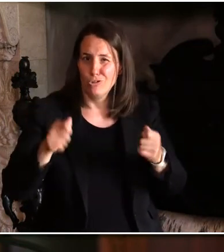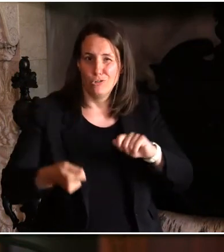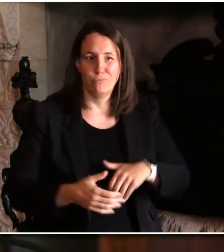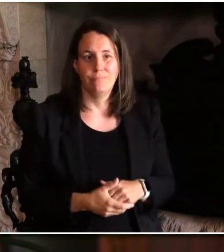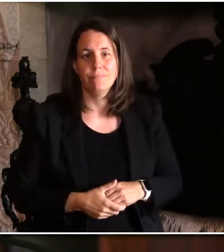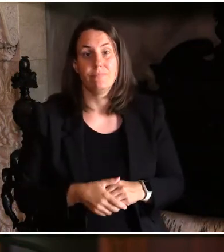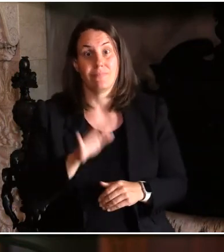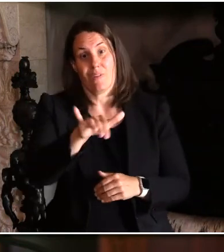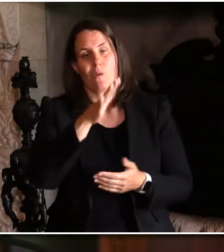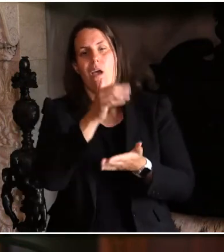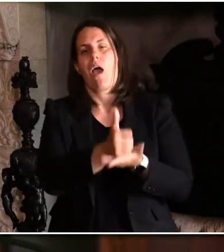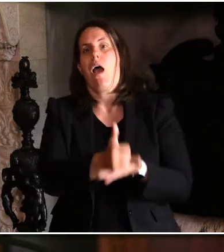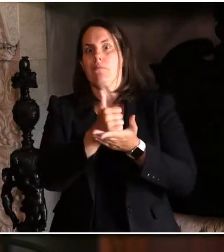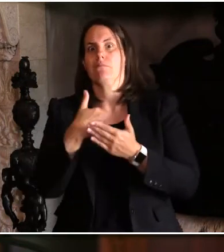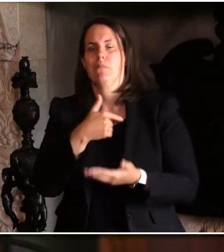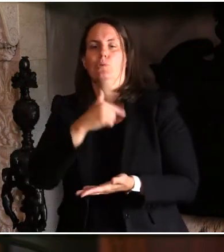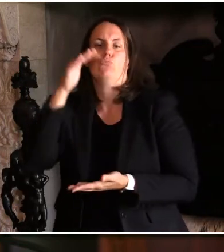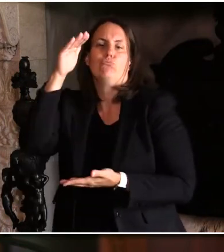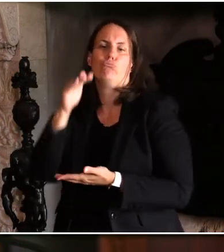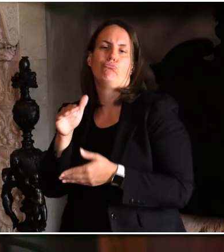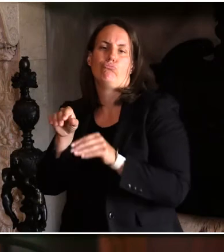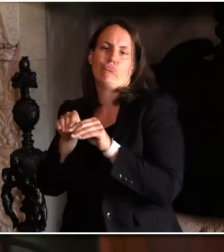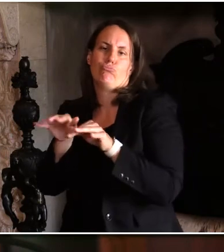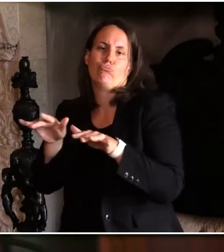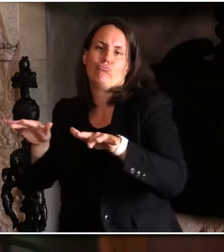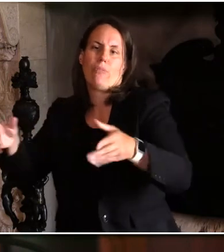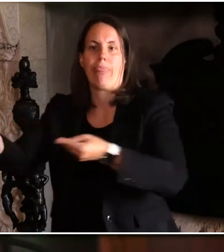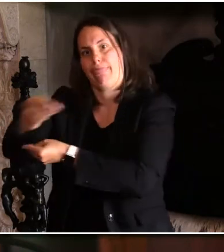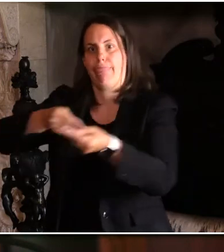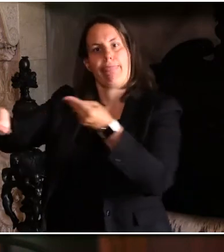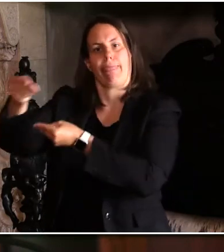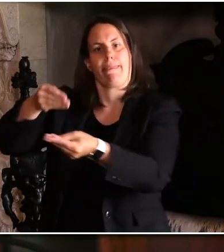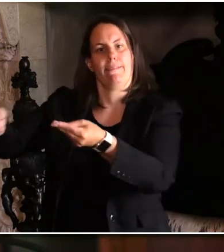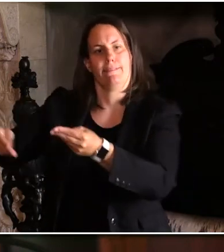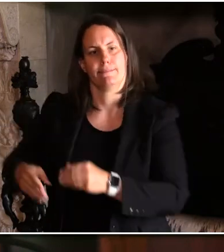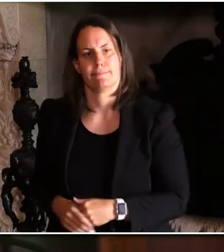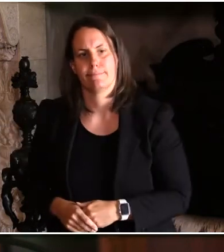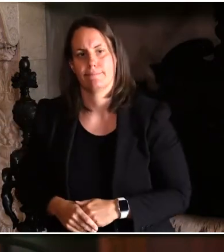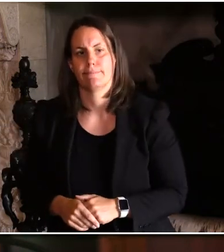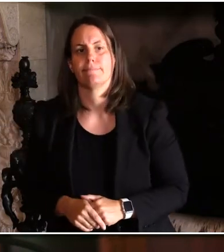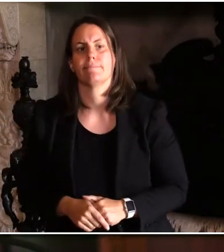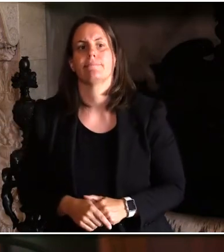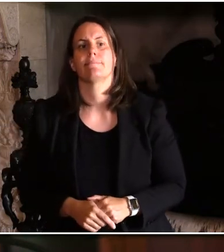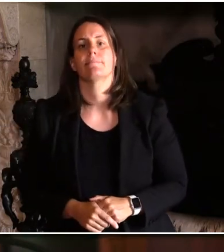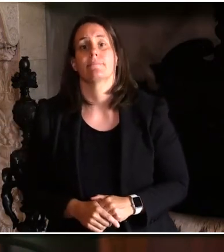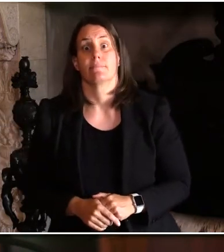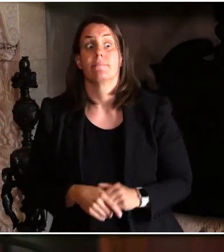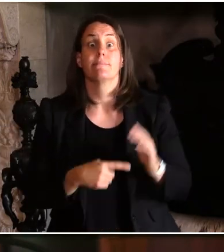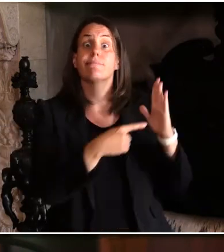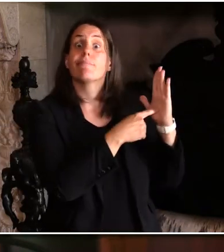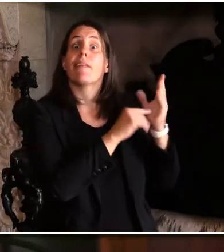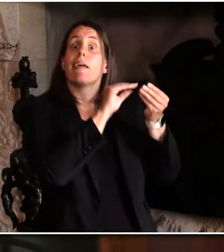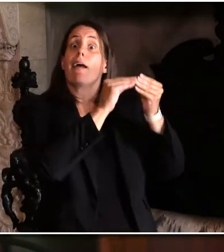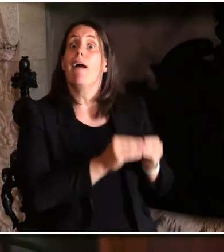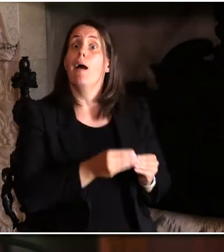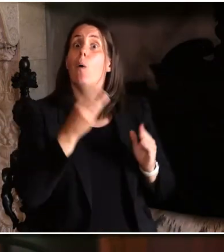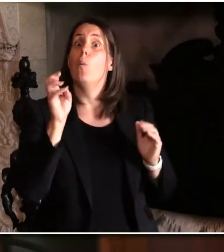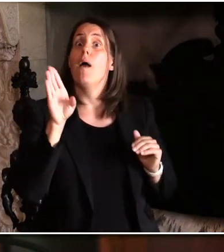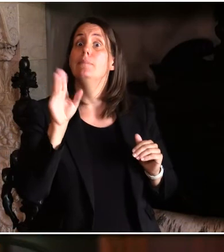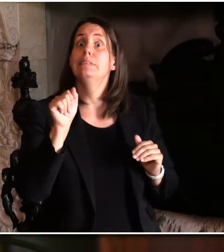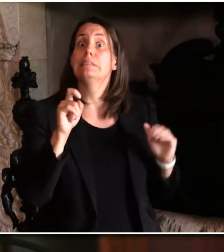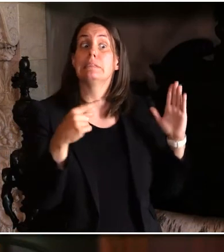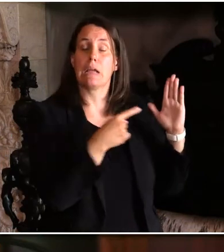cases all across the state. I think part of the dashboard, part of the data and the information that we thought was really important